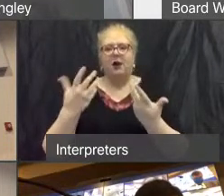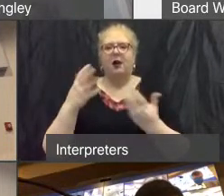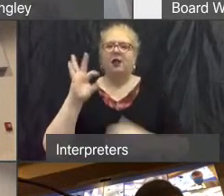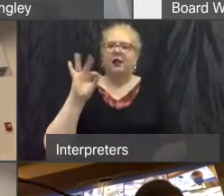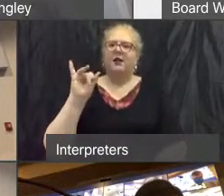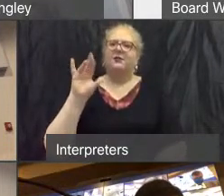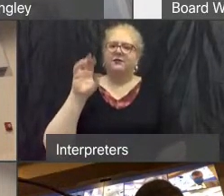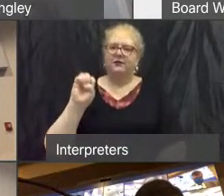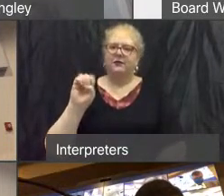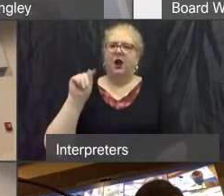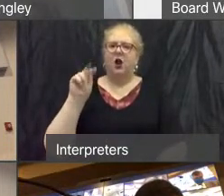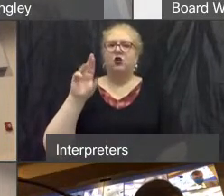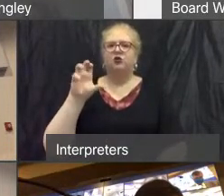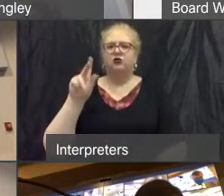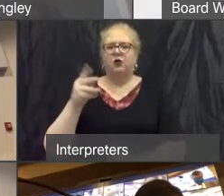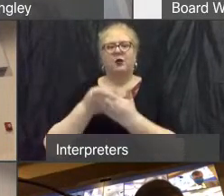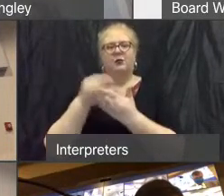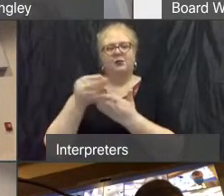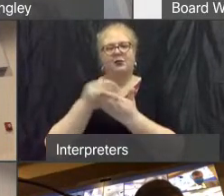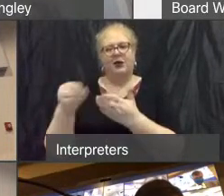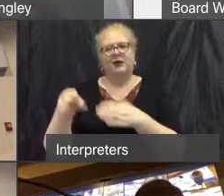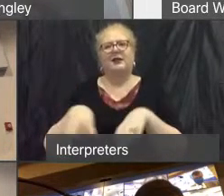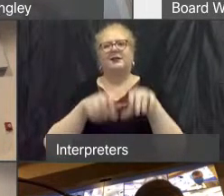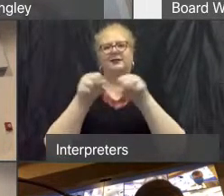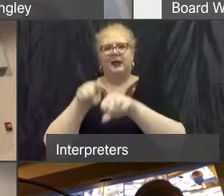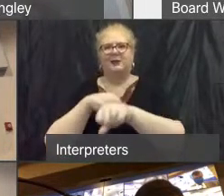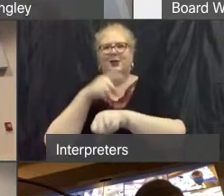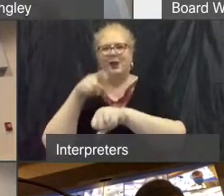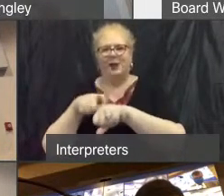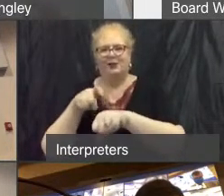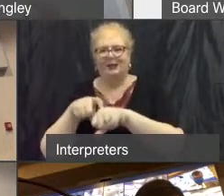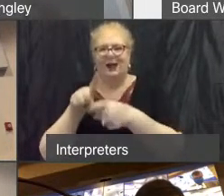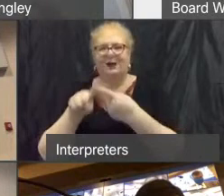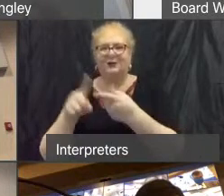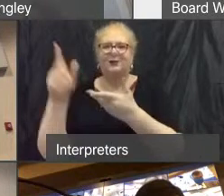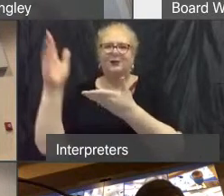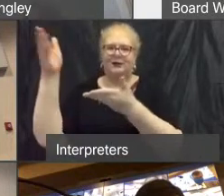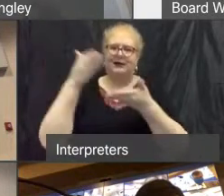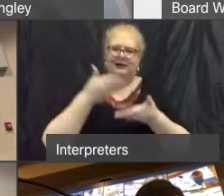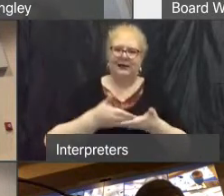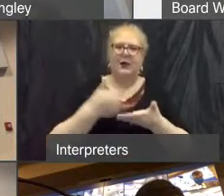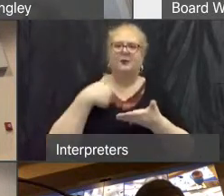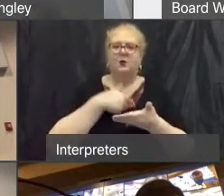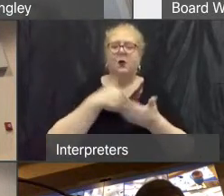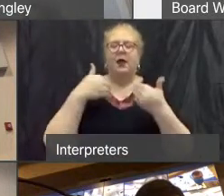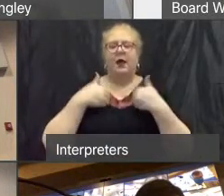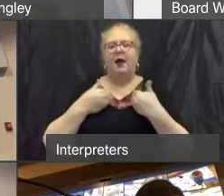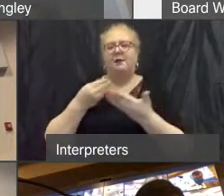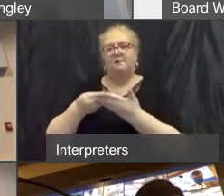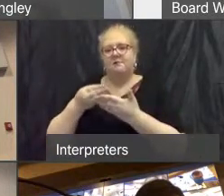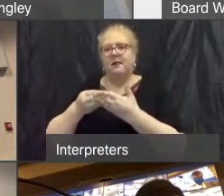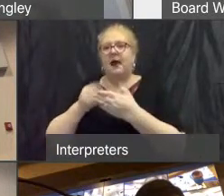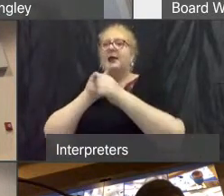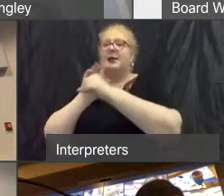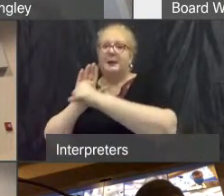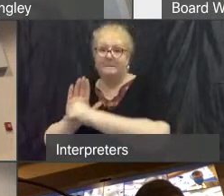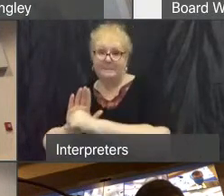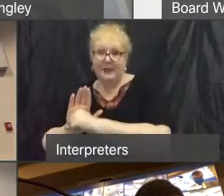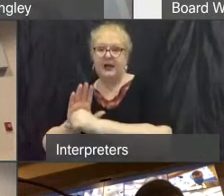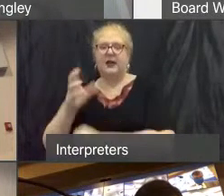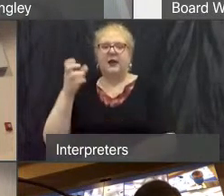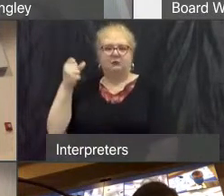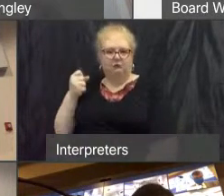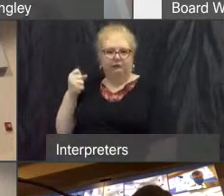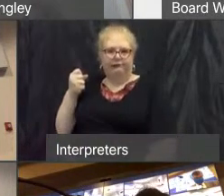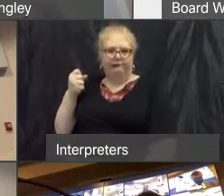time to get in, so there's a commitment for that. There's things like that are committed but not expended. Okay, I would like